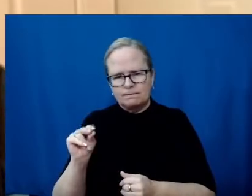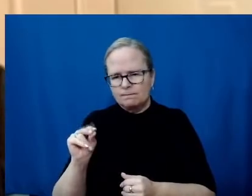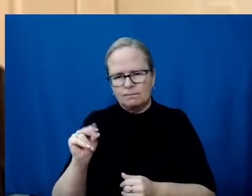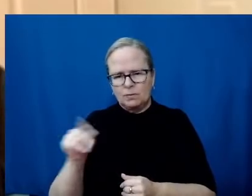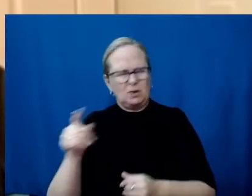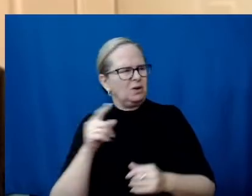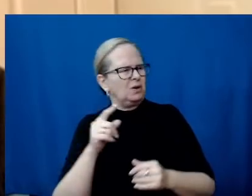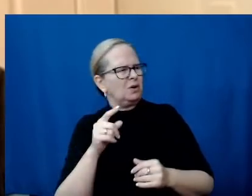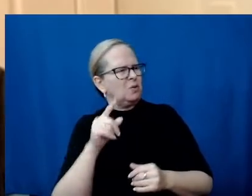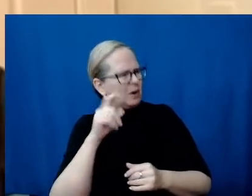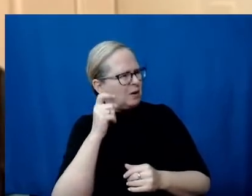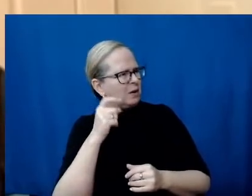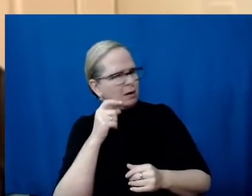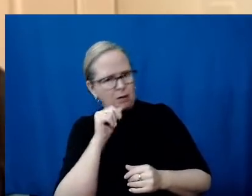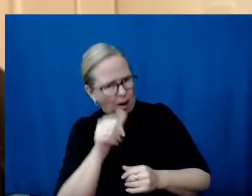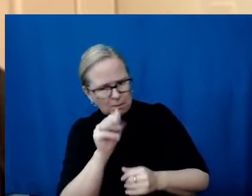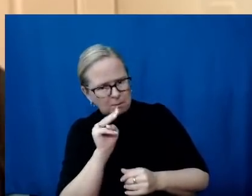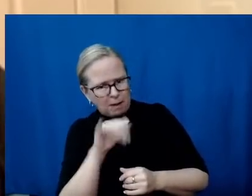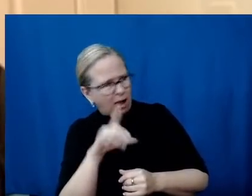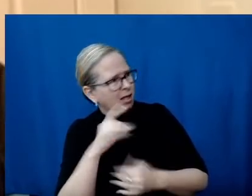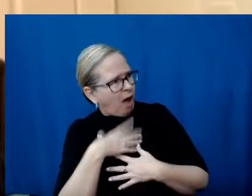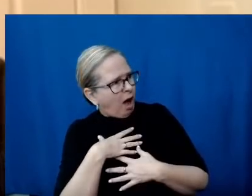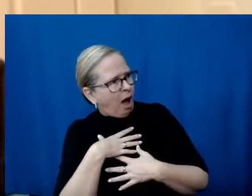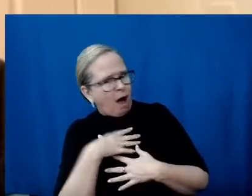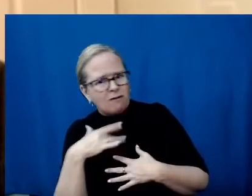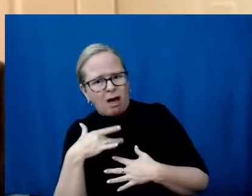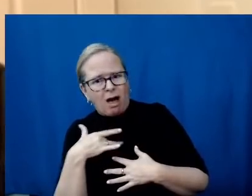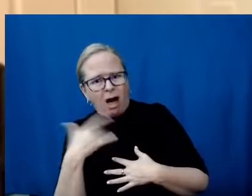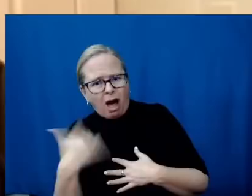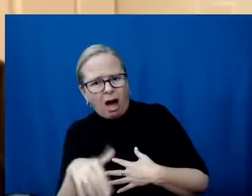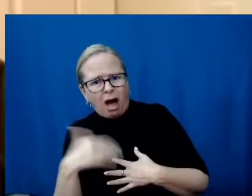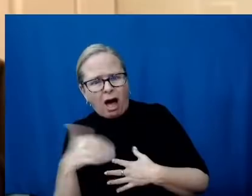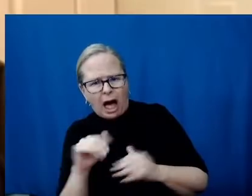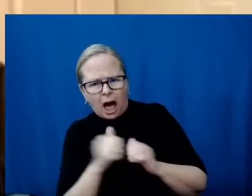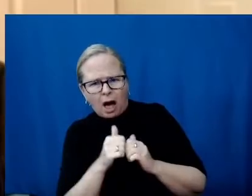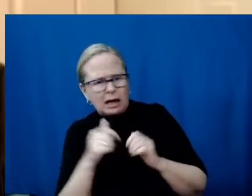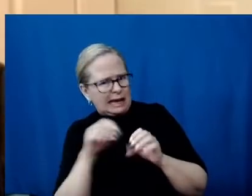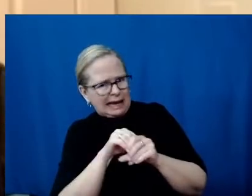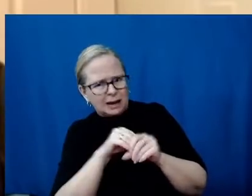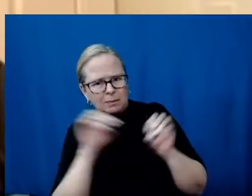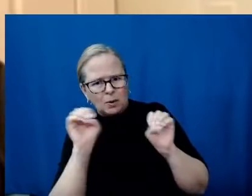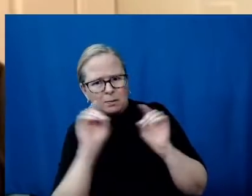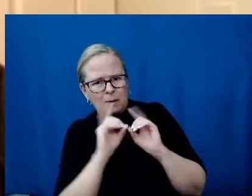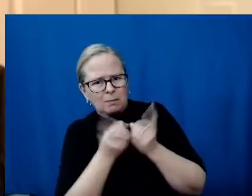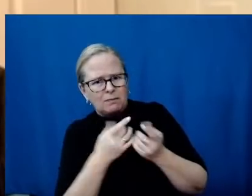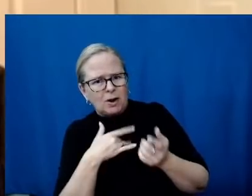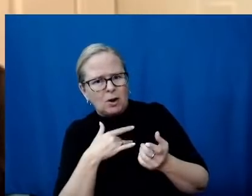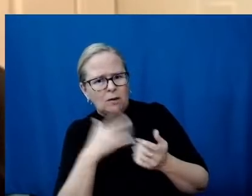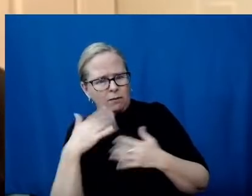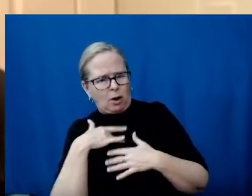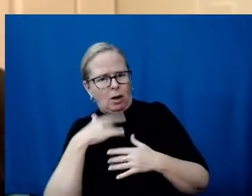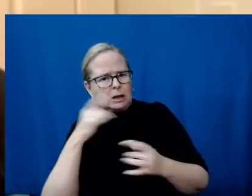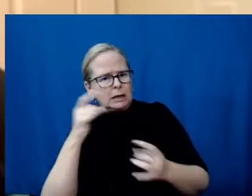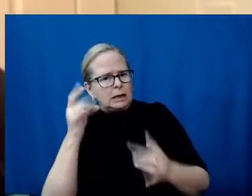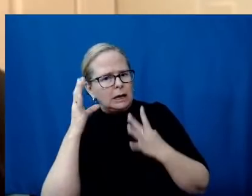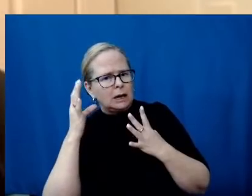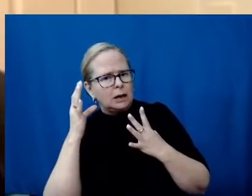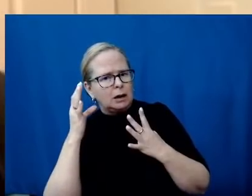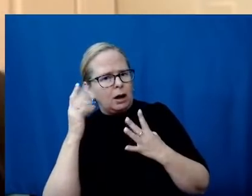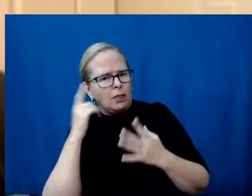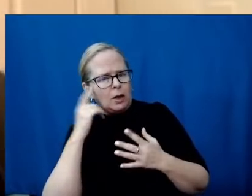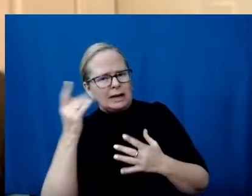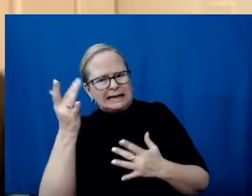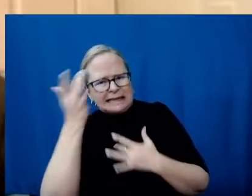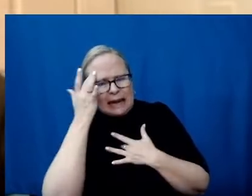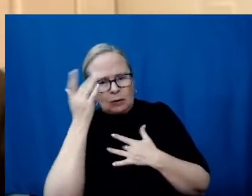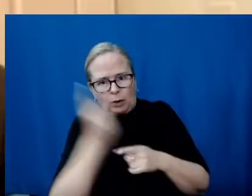they feel terrible. In fact, that's one of the reasons that they're in the emergency department is they feel really bad, even though their oxygen levels